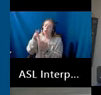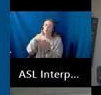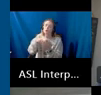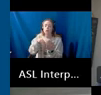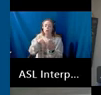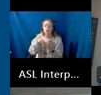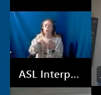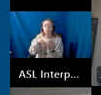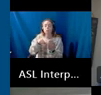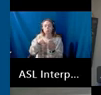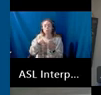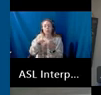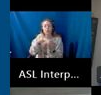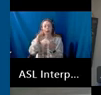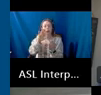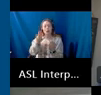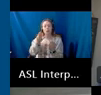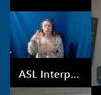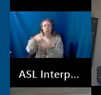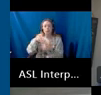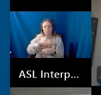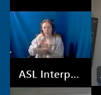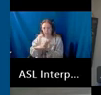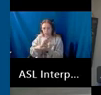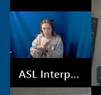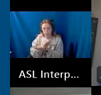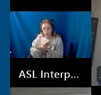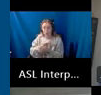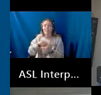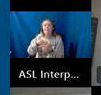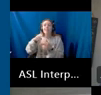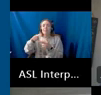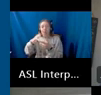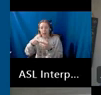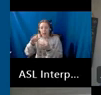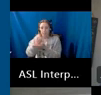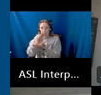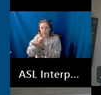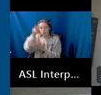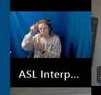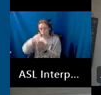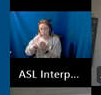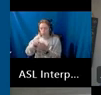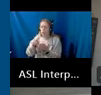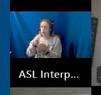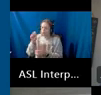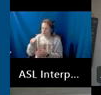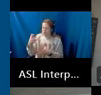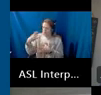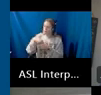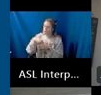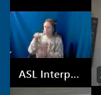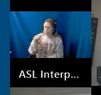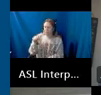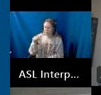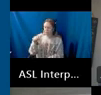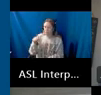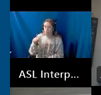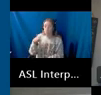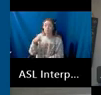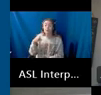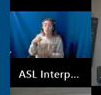reading. And all of a sudden you're reading that article, yep, makes sense, I can use it. Then go to the